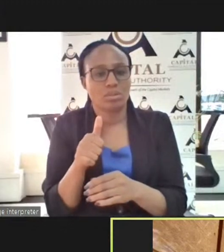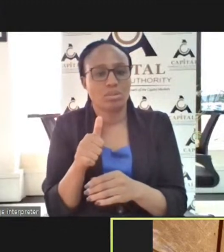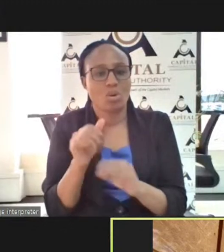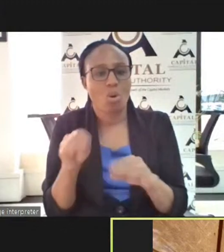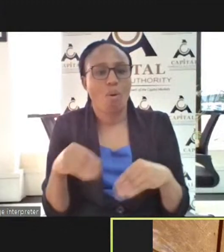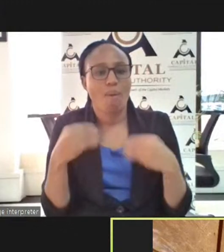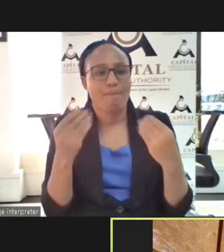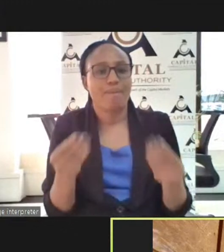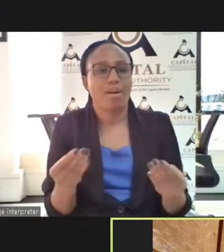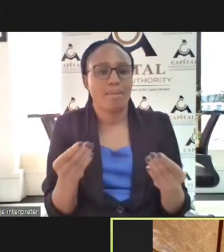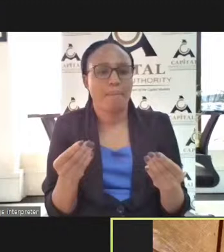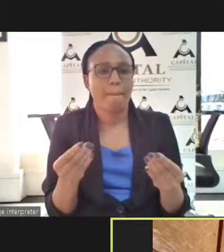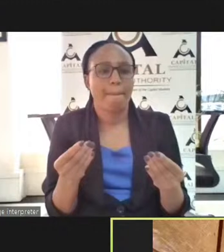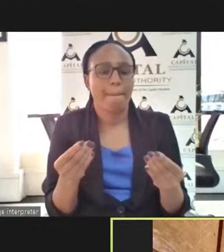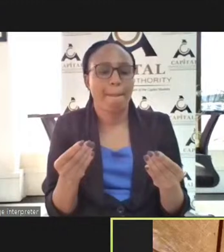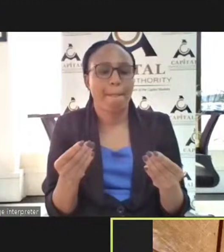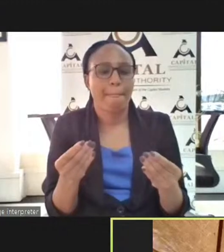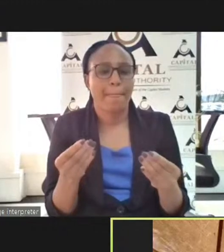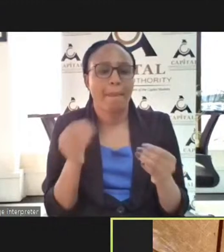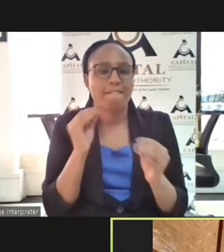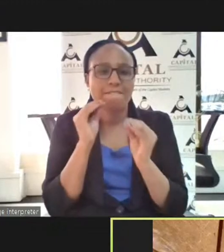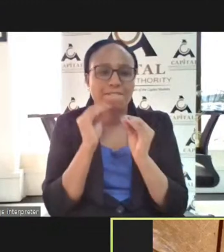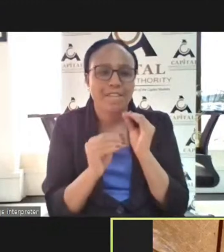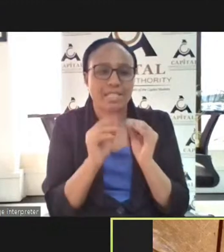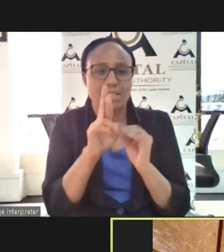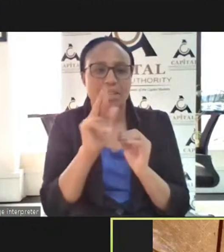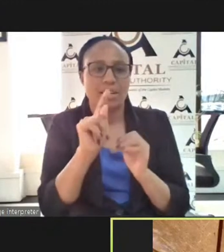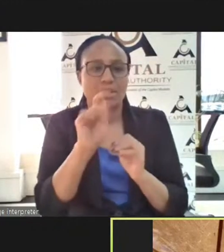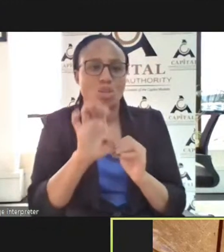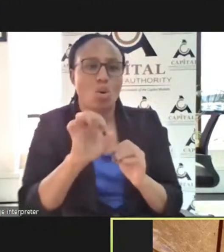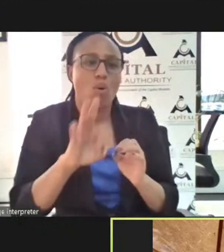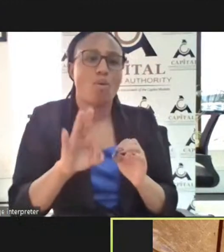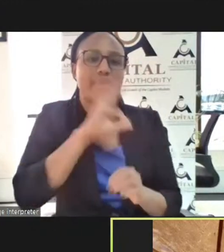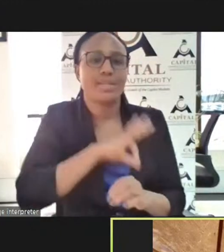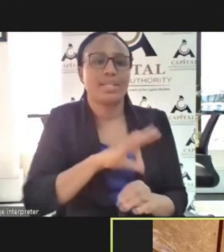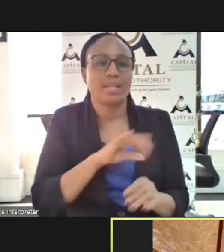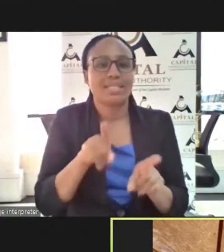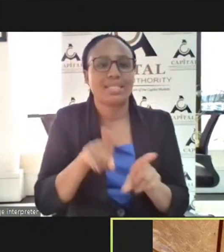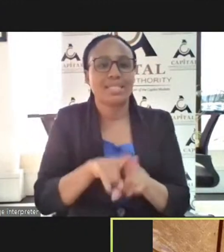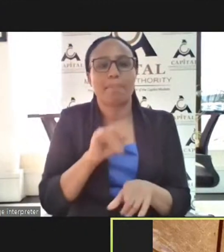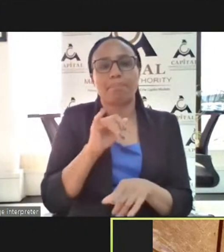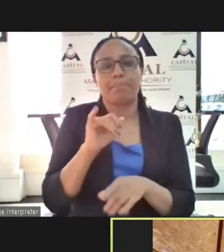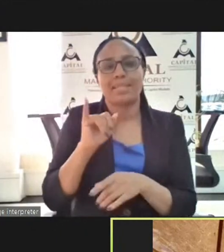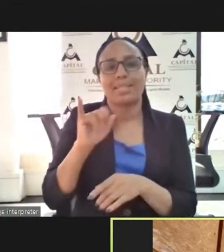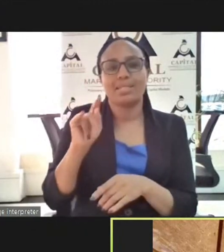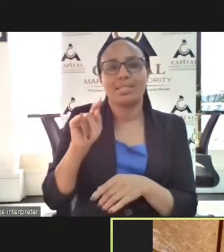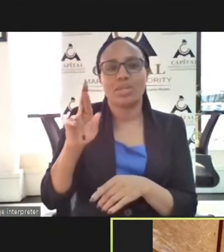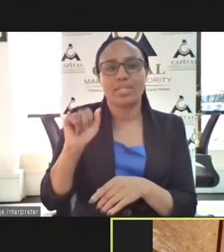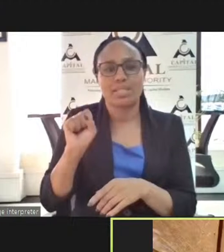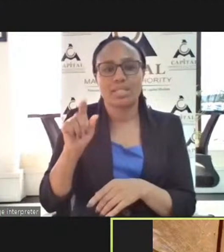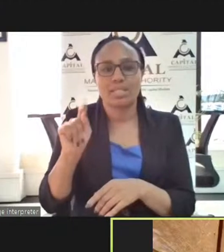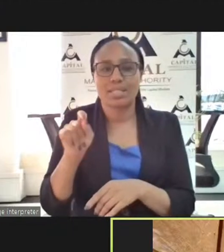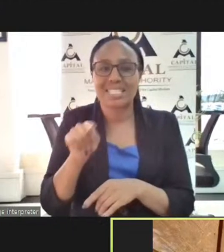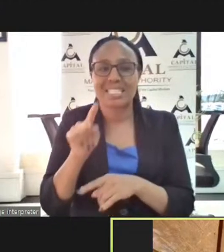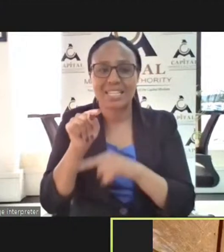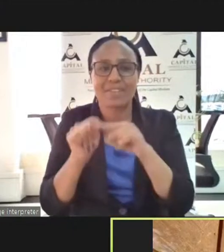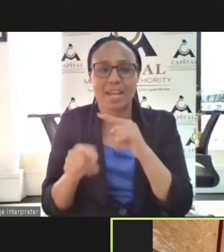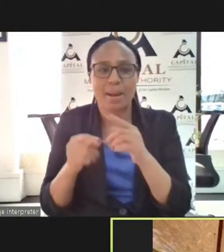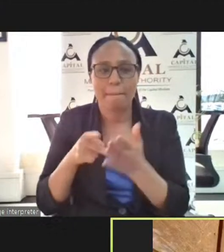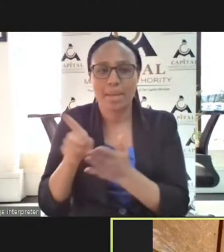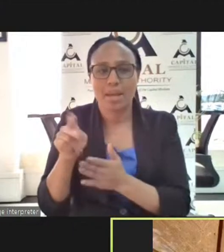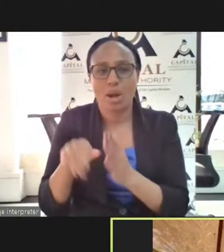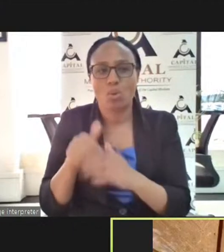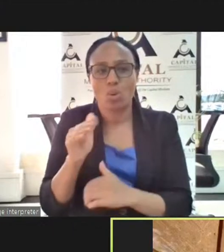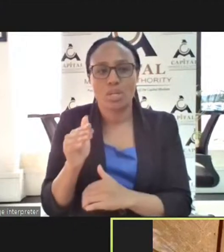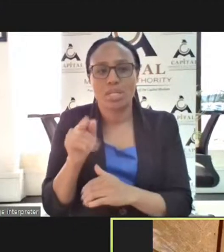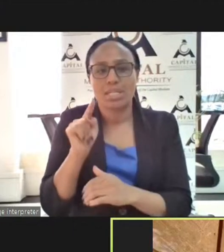offer a fixed rate of return like interest. It's a dividend payout because, like I said, it's